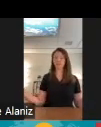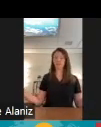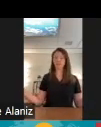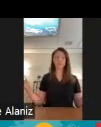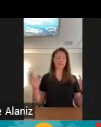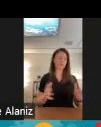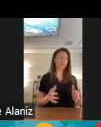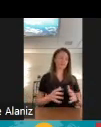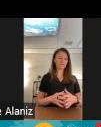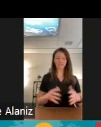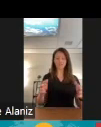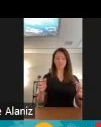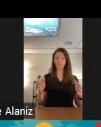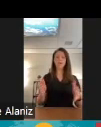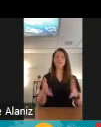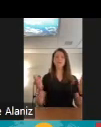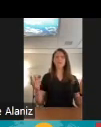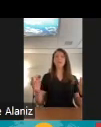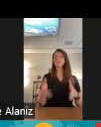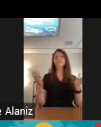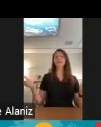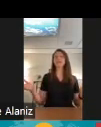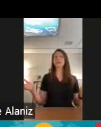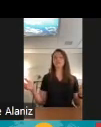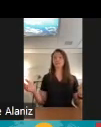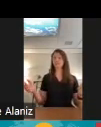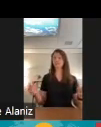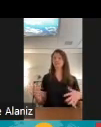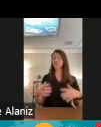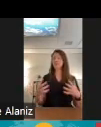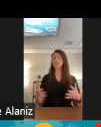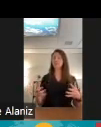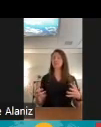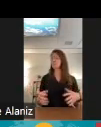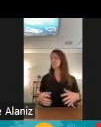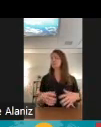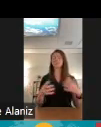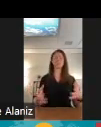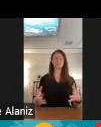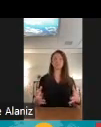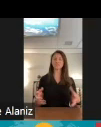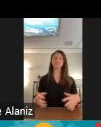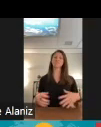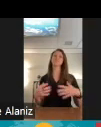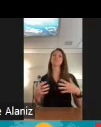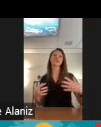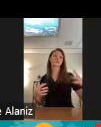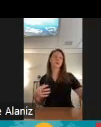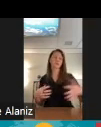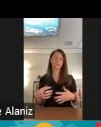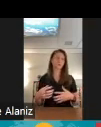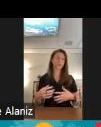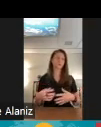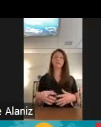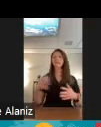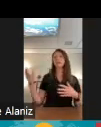and chronic. So acute would be like just one set of exercise. They'll have the subjects come in, they'll measure their executive function, they'll